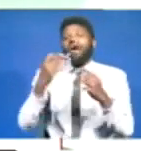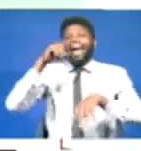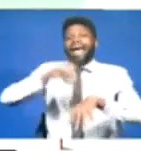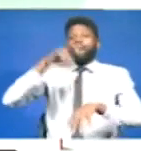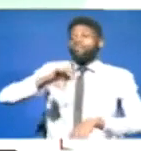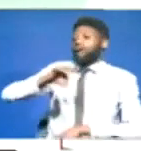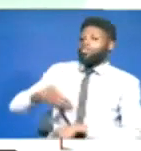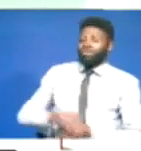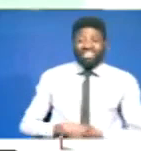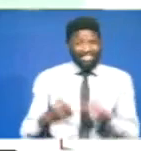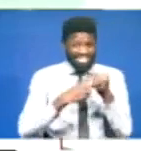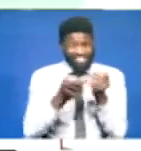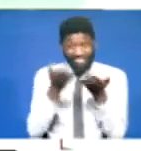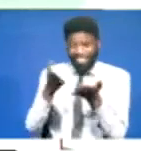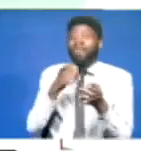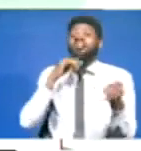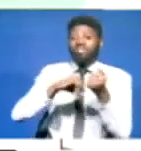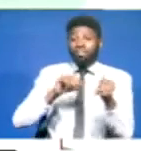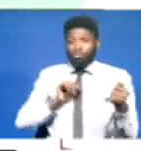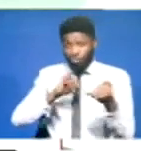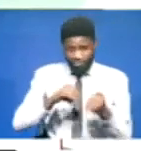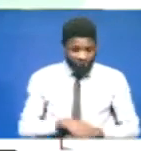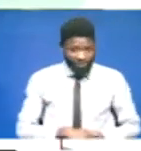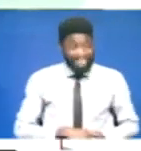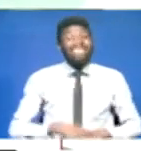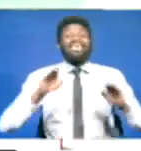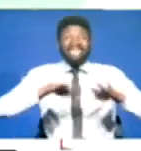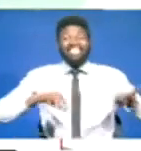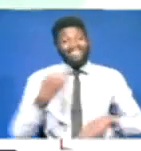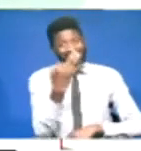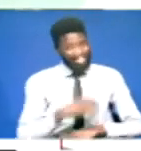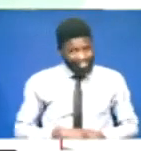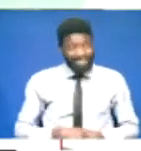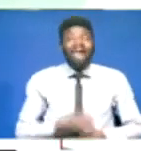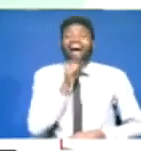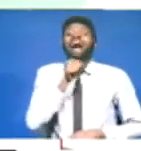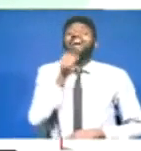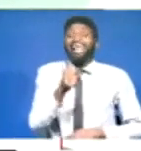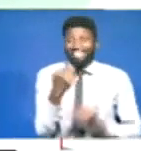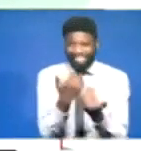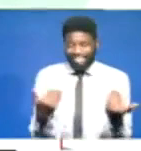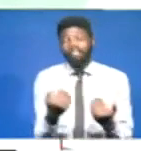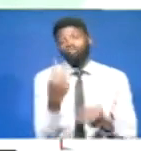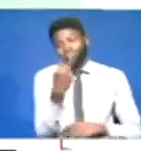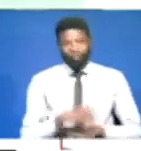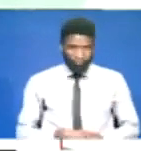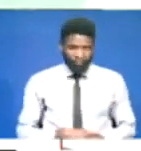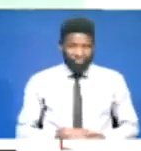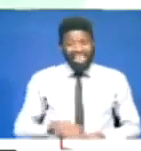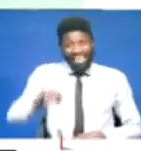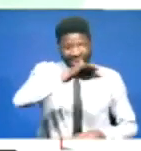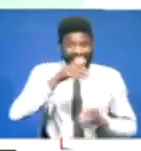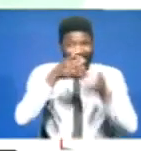seven included a couple, the three children, and two grandchildren. Area leaders are now calling on the relevant authorities to